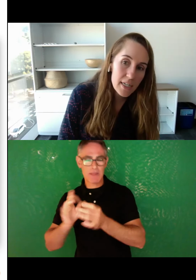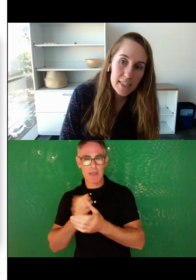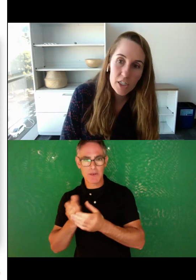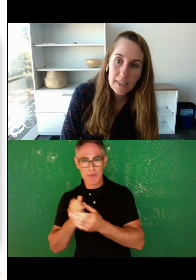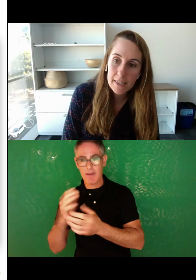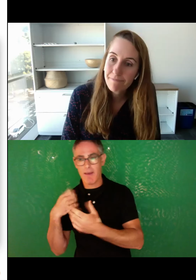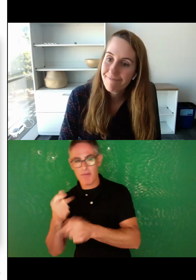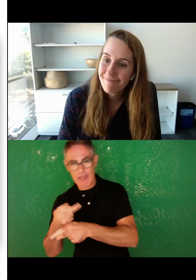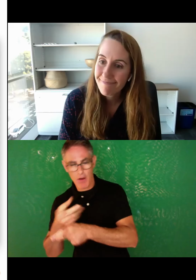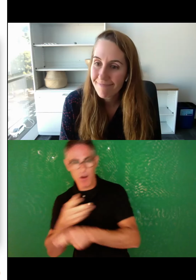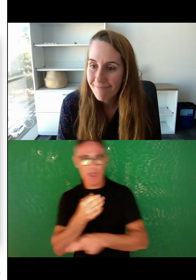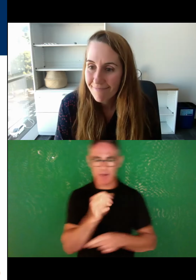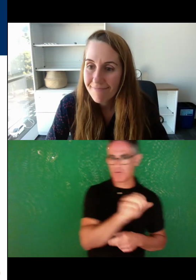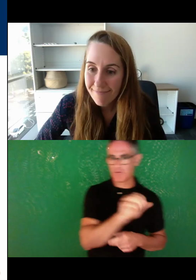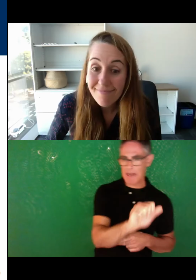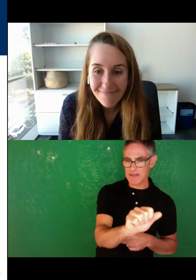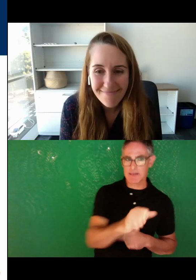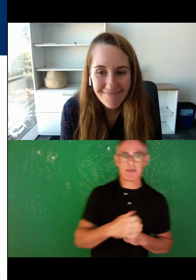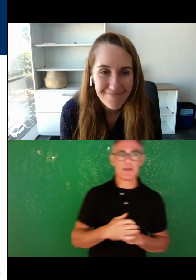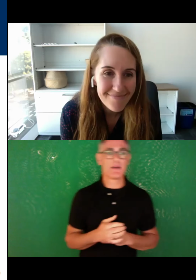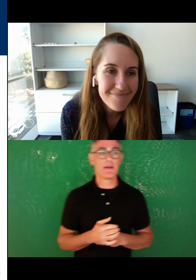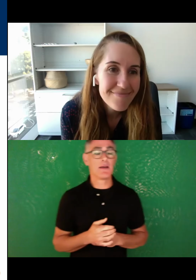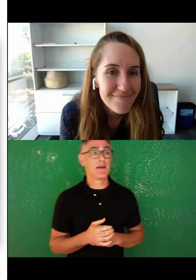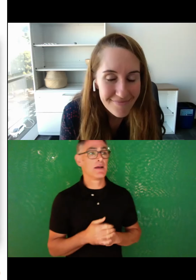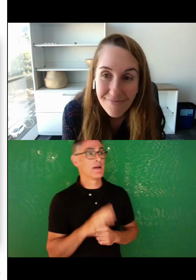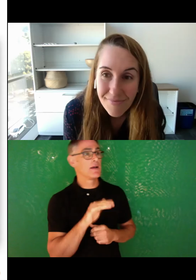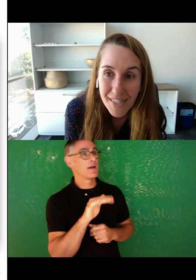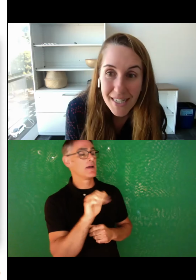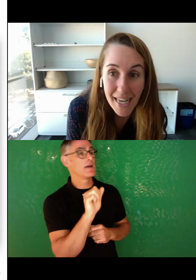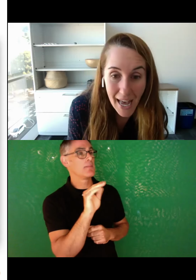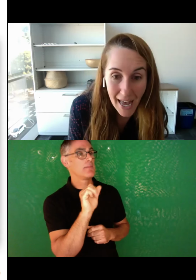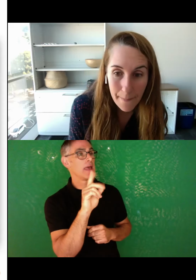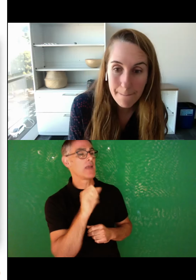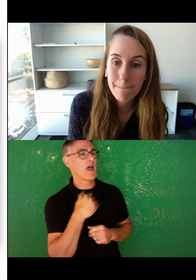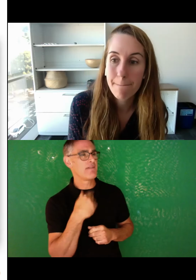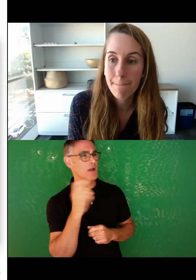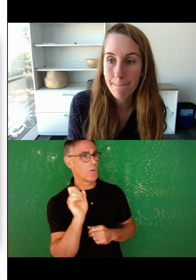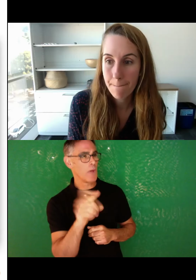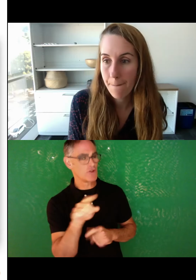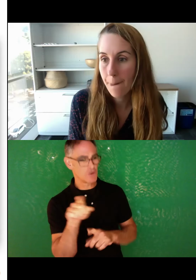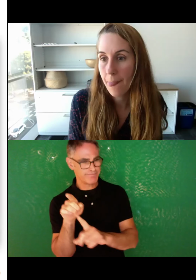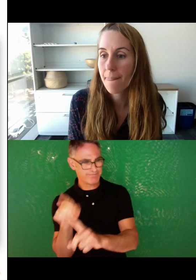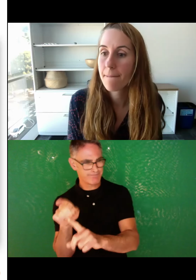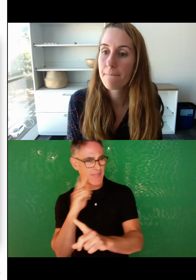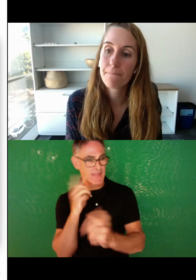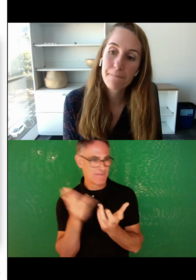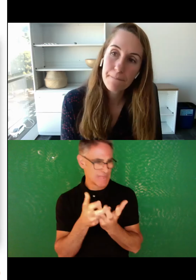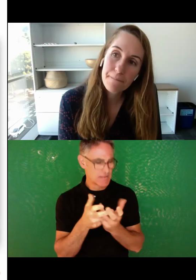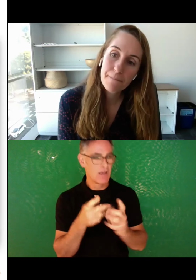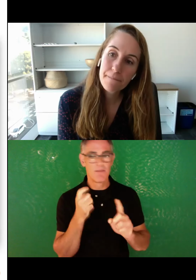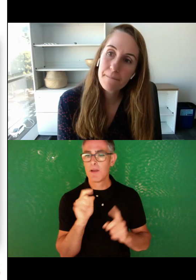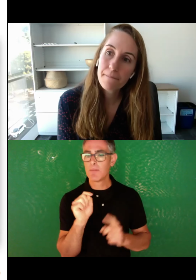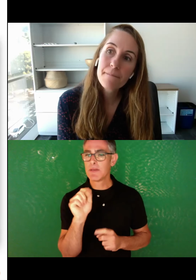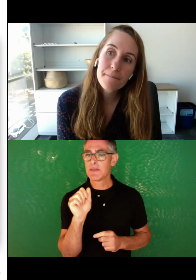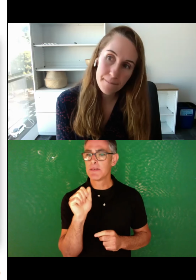healthcare organizations. Hey, Amanda, can I interrupt you with a question that I think fits here from